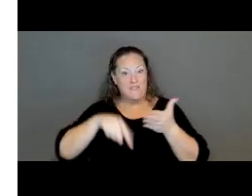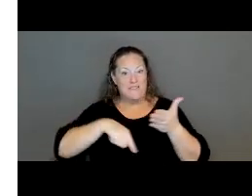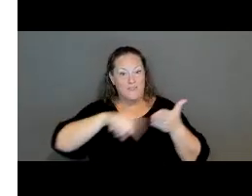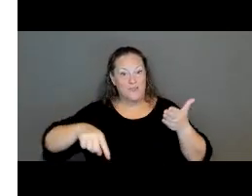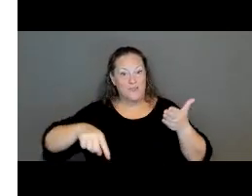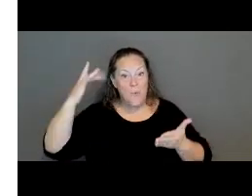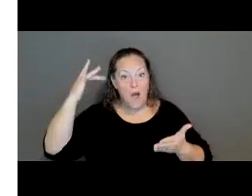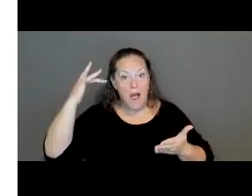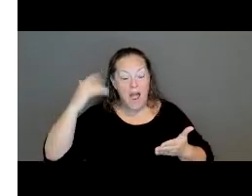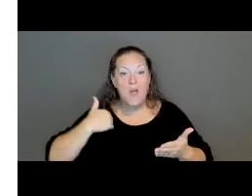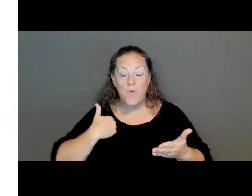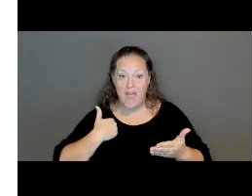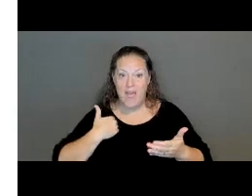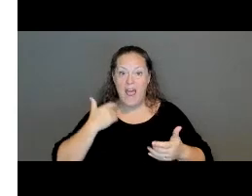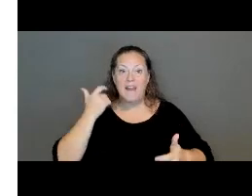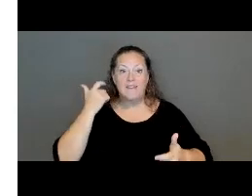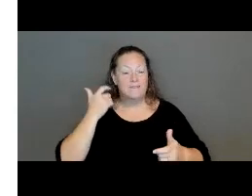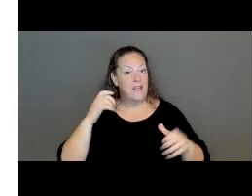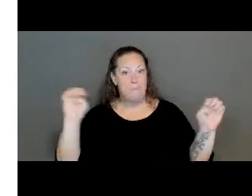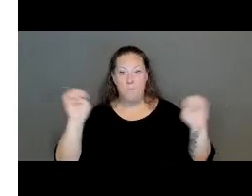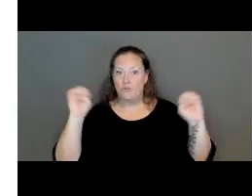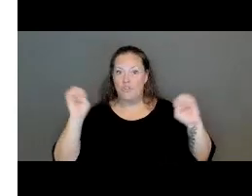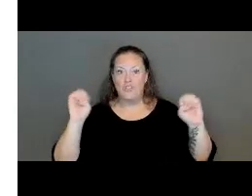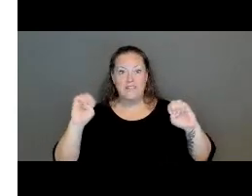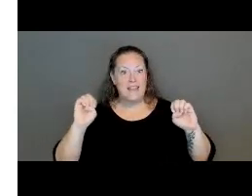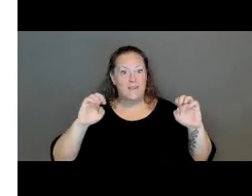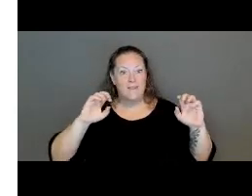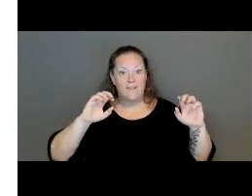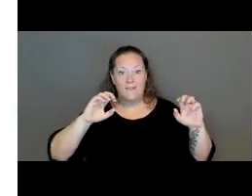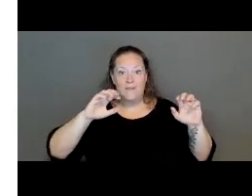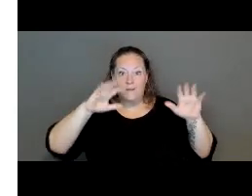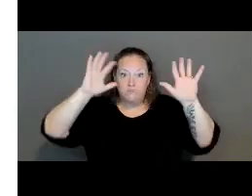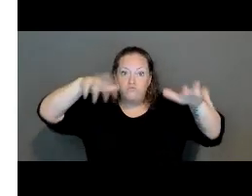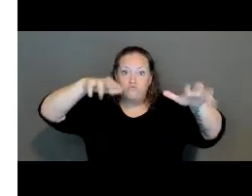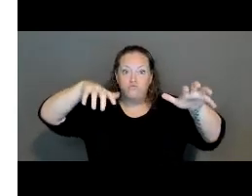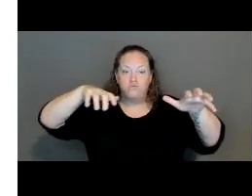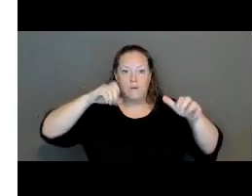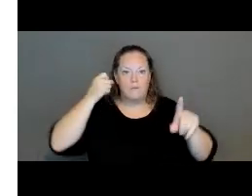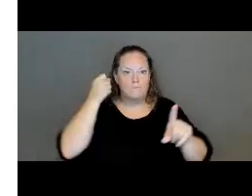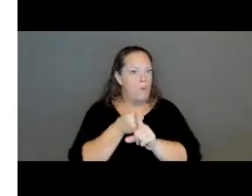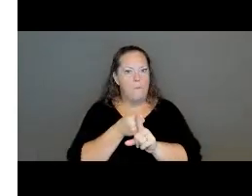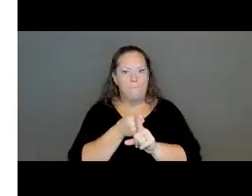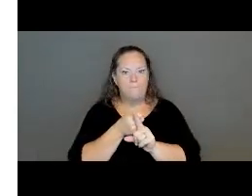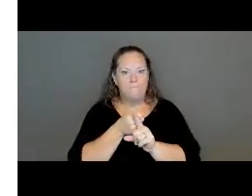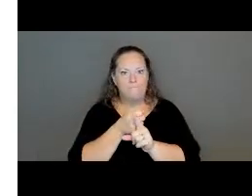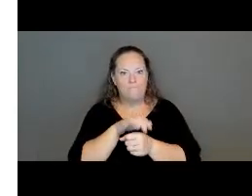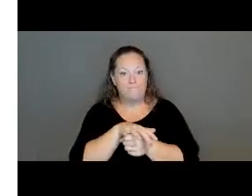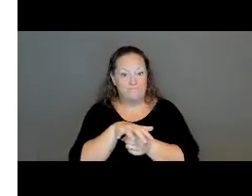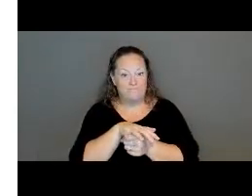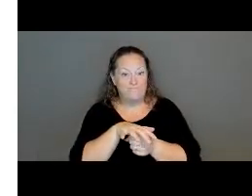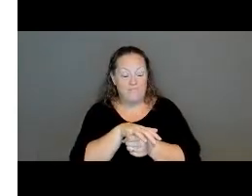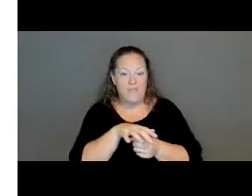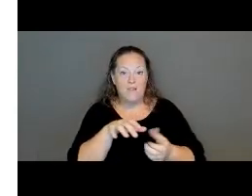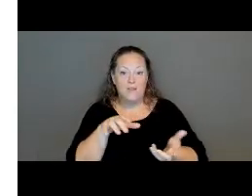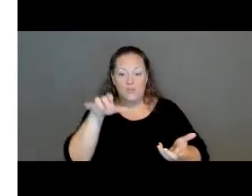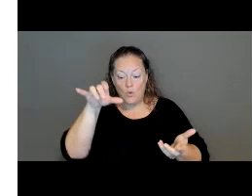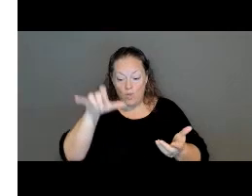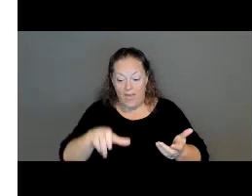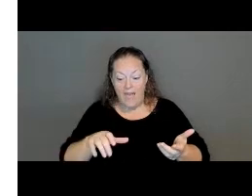had this quick emergency. So that, as you know,